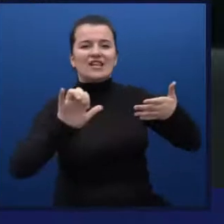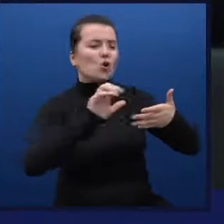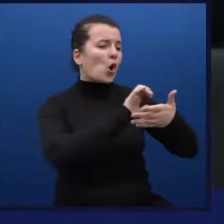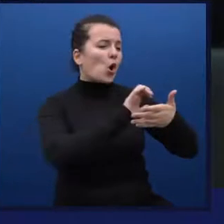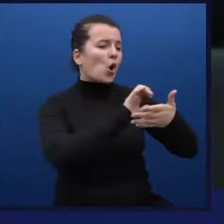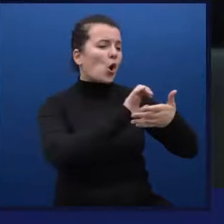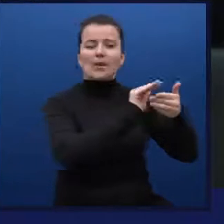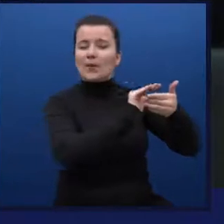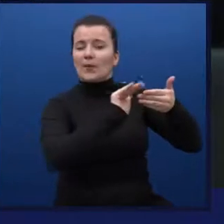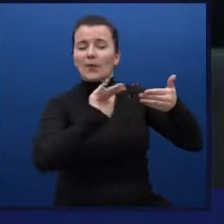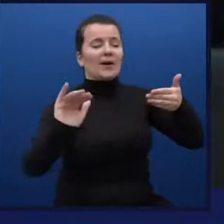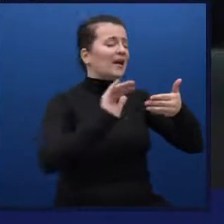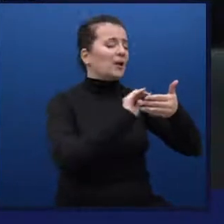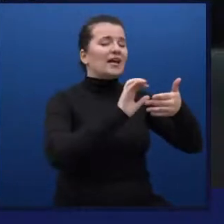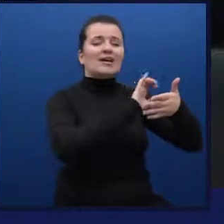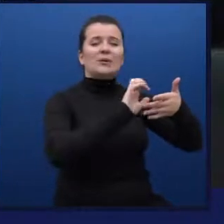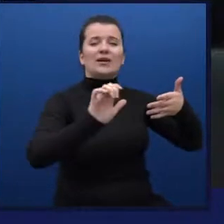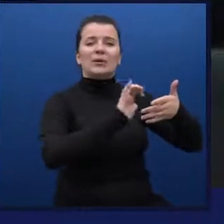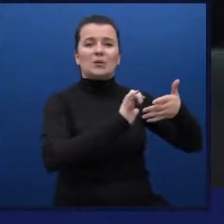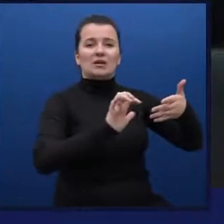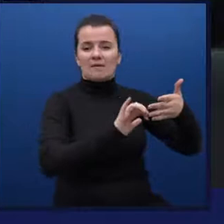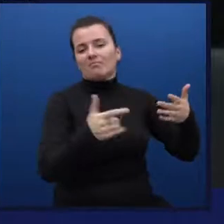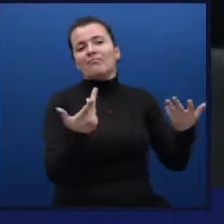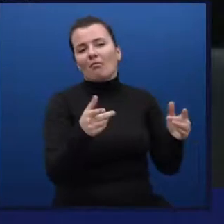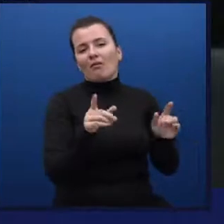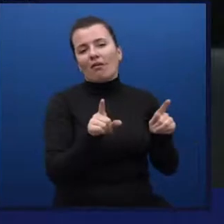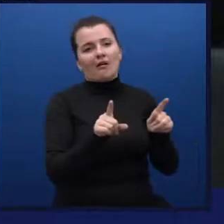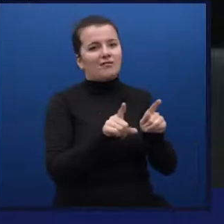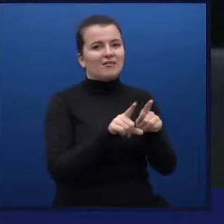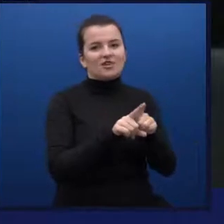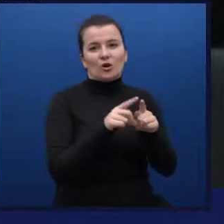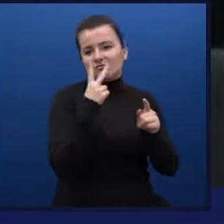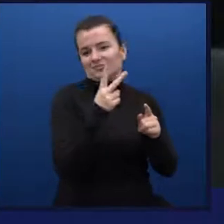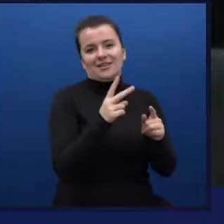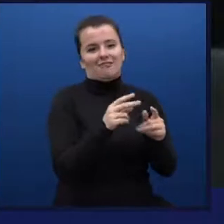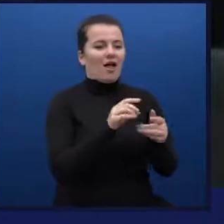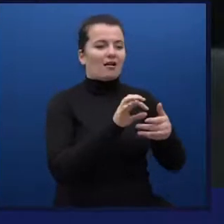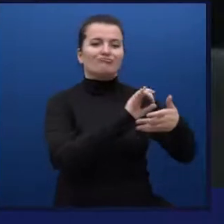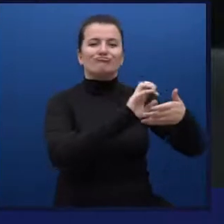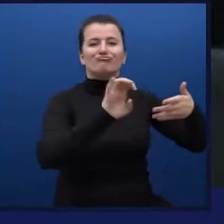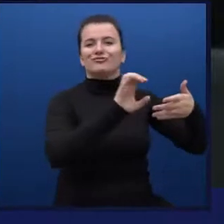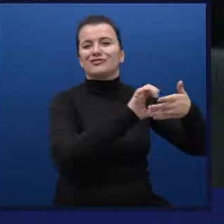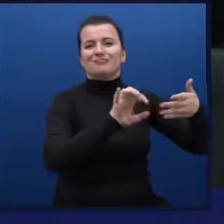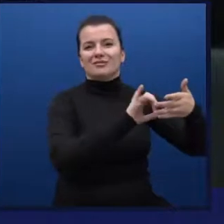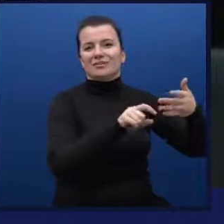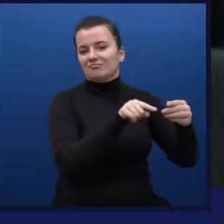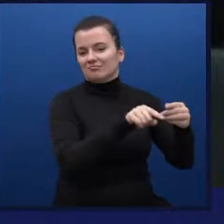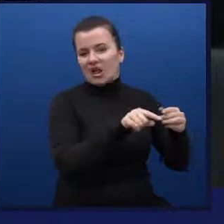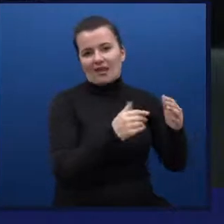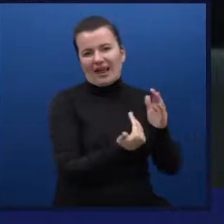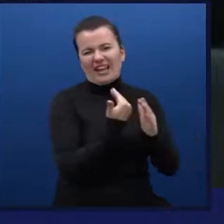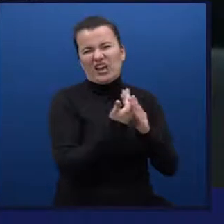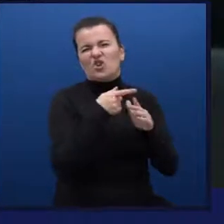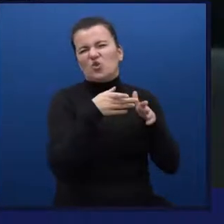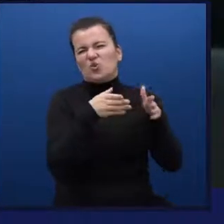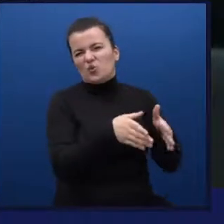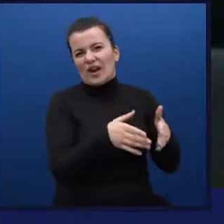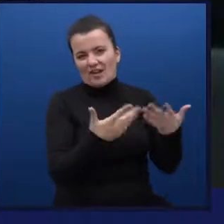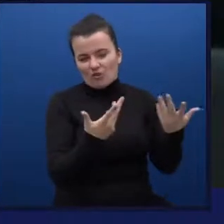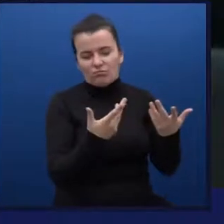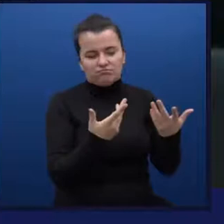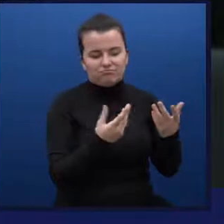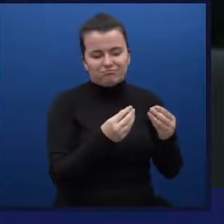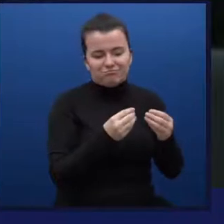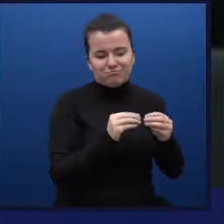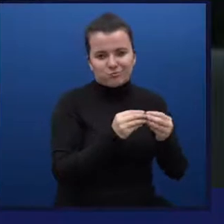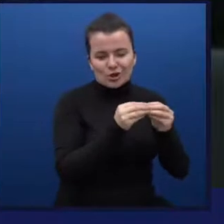pretty interesting Python notebooks producing models. That's sort of a big no in production. But